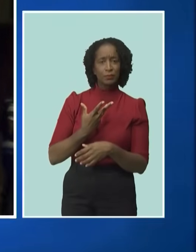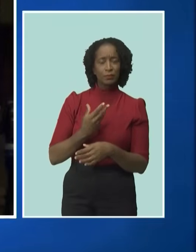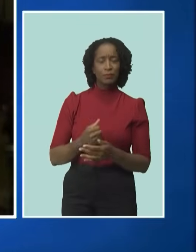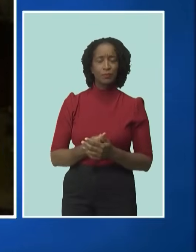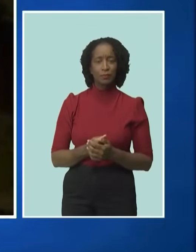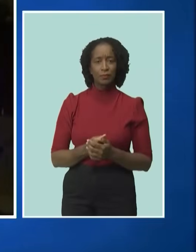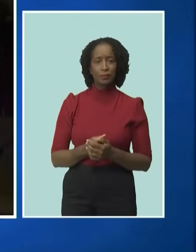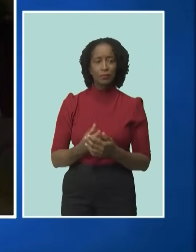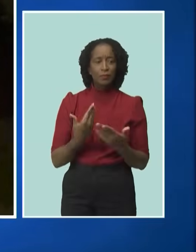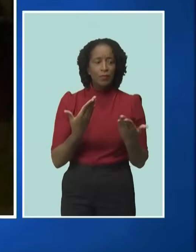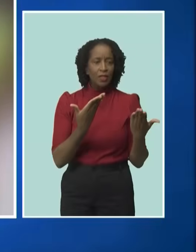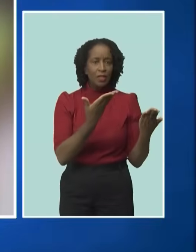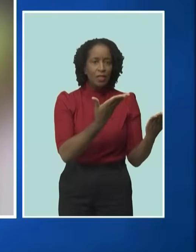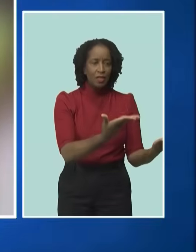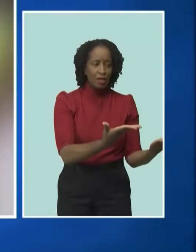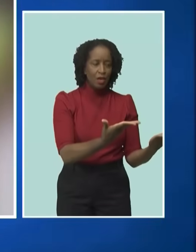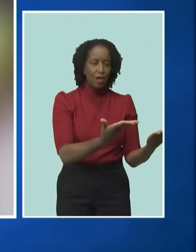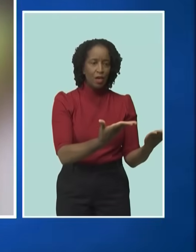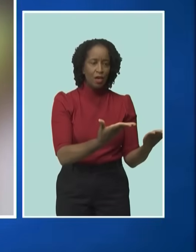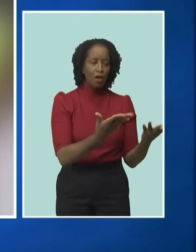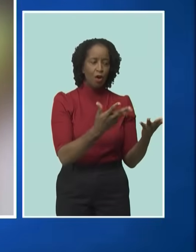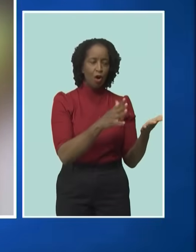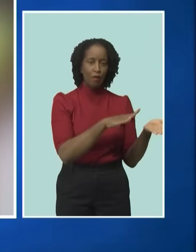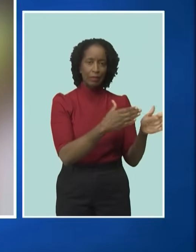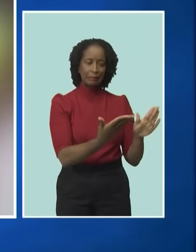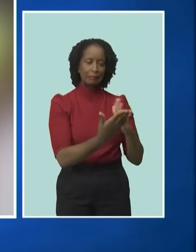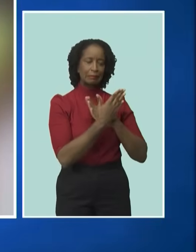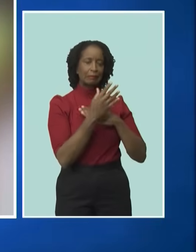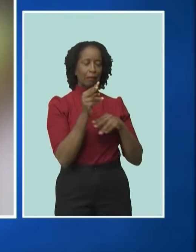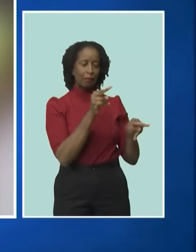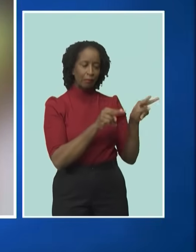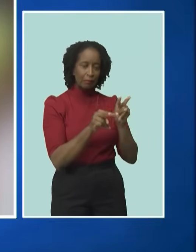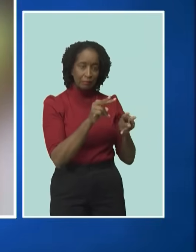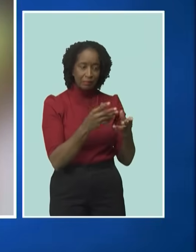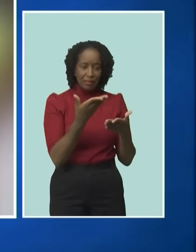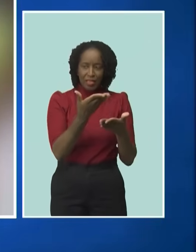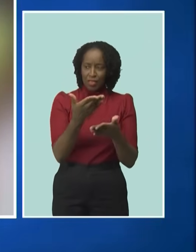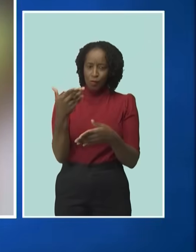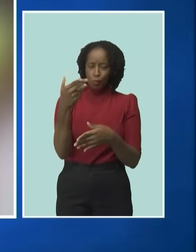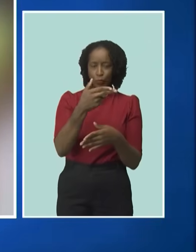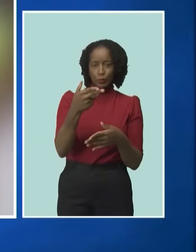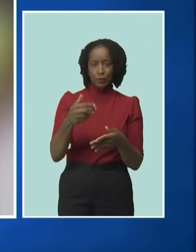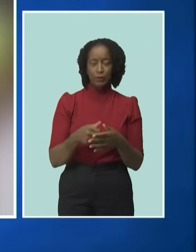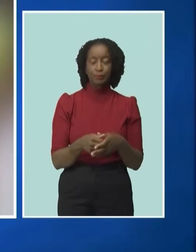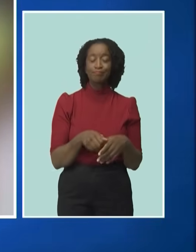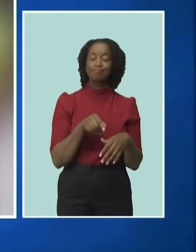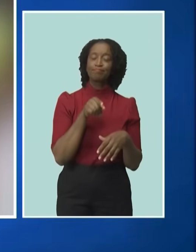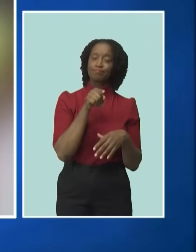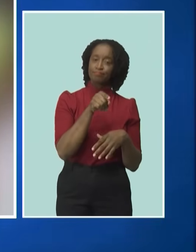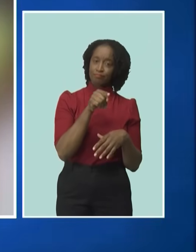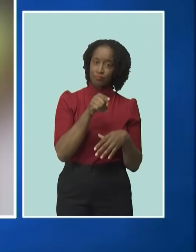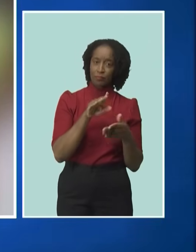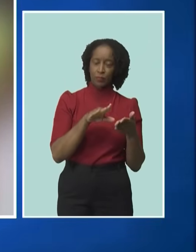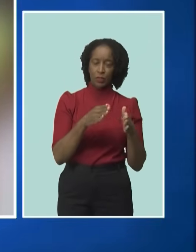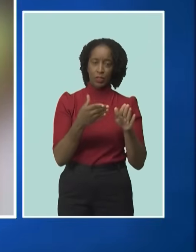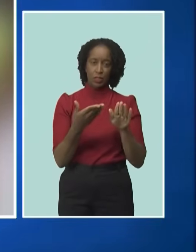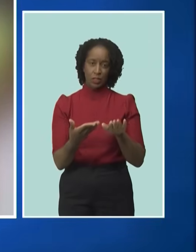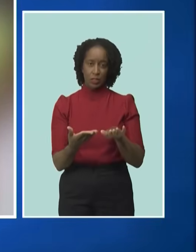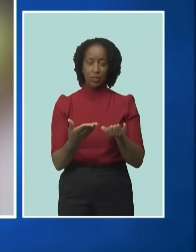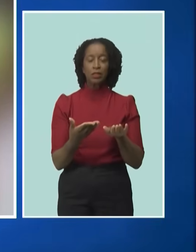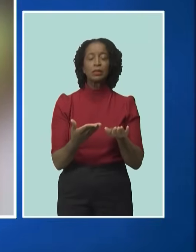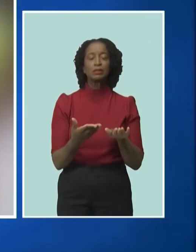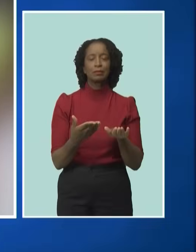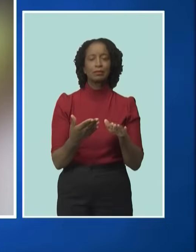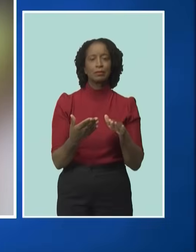act of viewing. Roshan would have celebrated his 28th birthday on Monday. Relatives say his